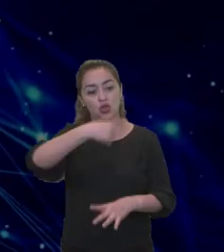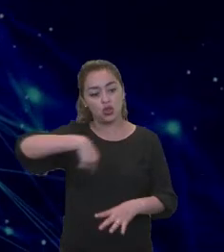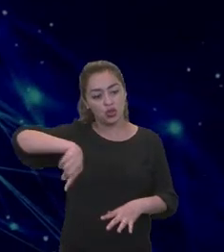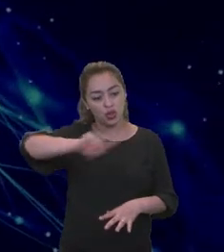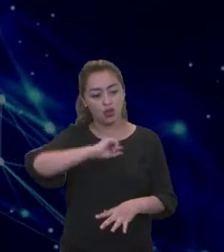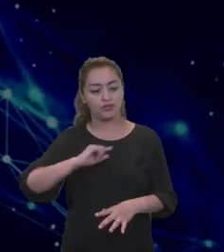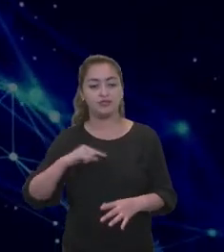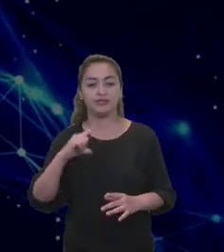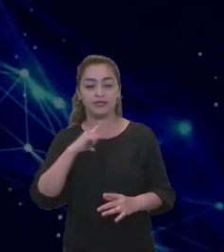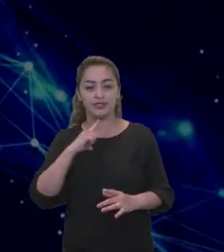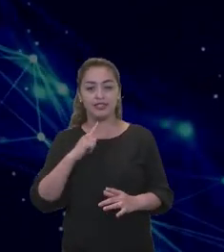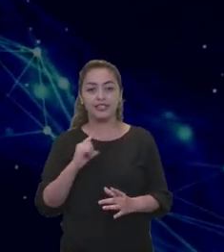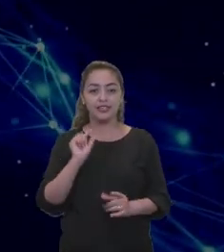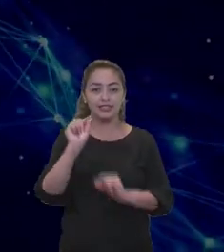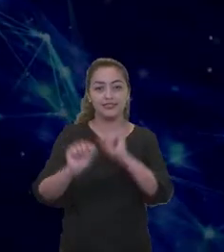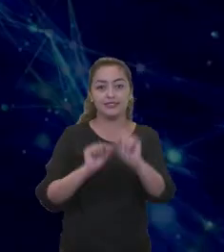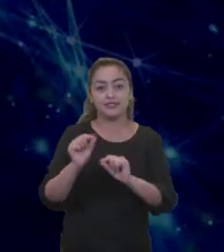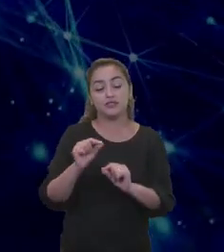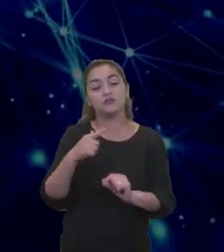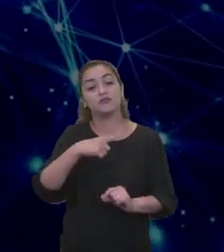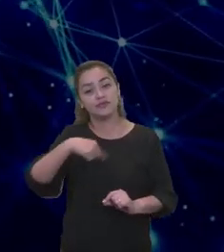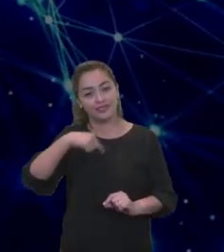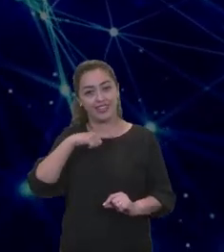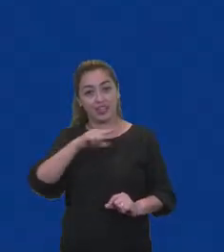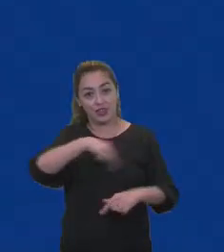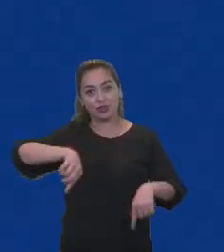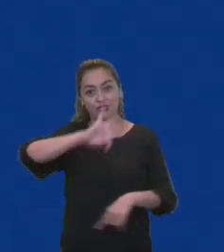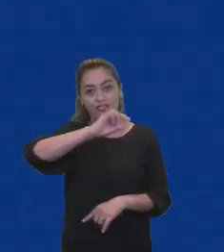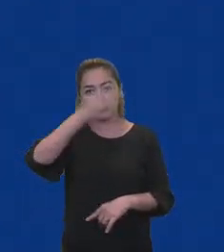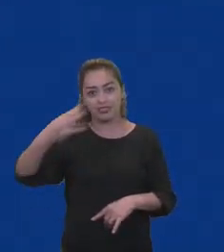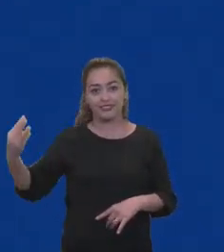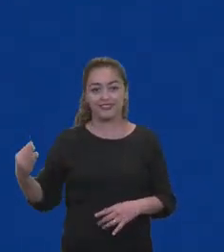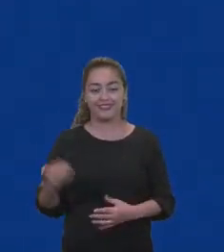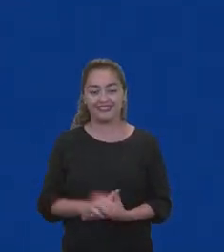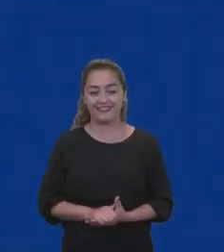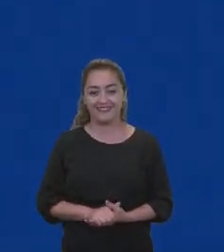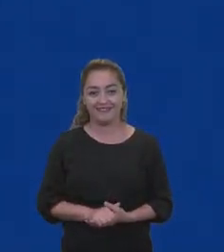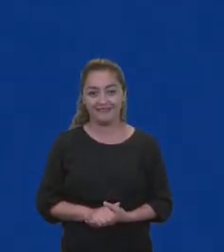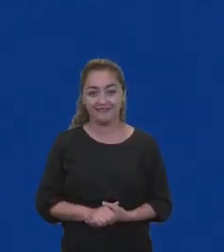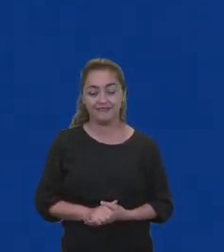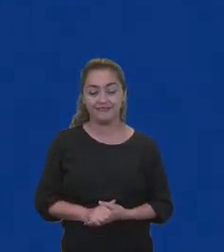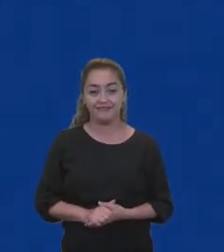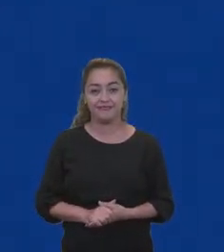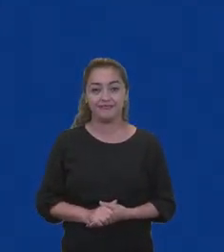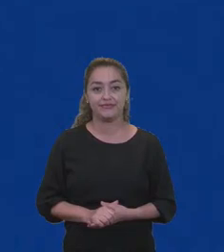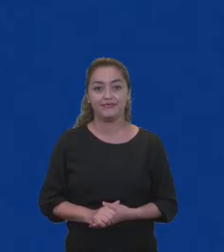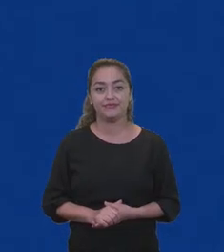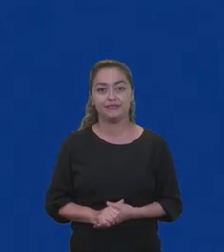freedom. We are next generation. This is our TIM.